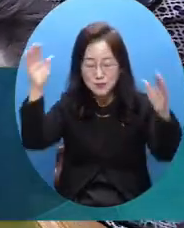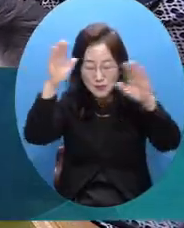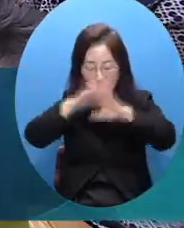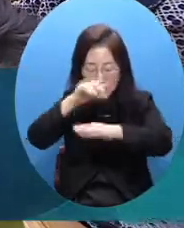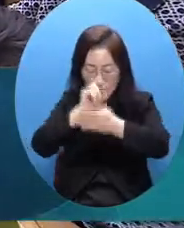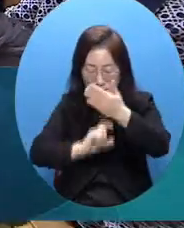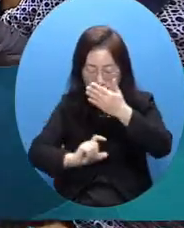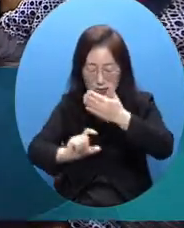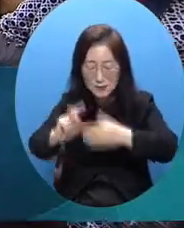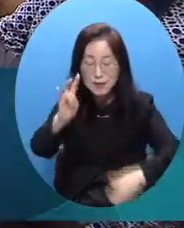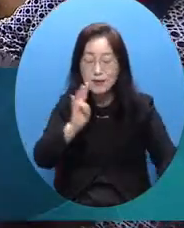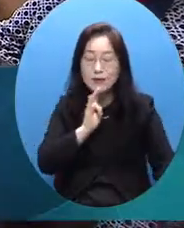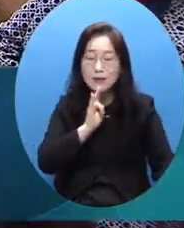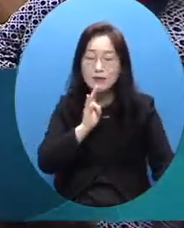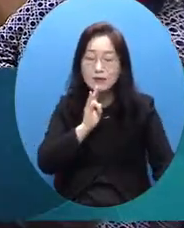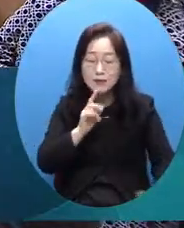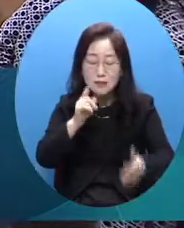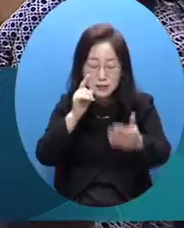foreign